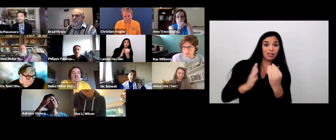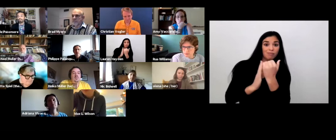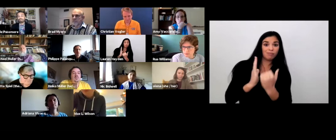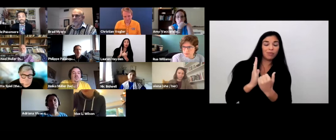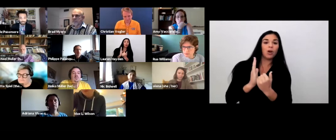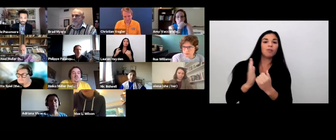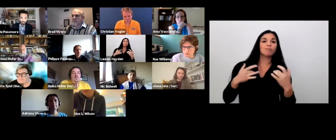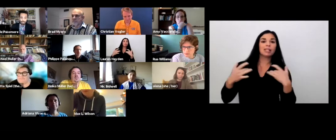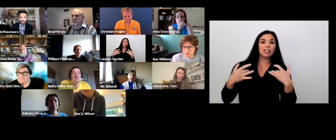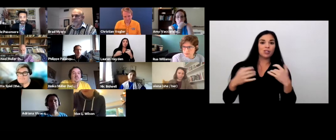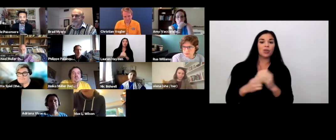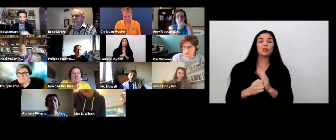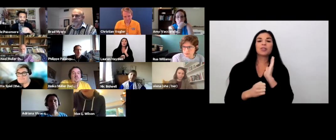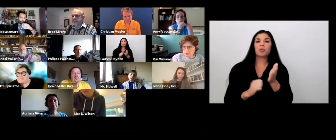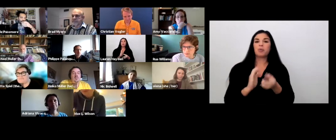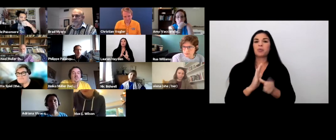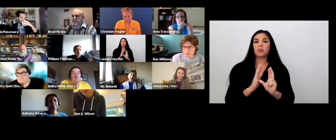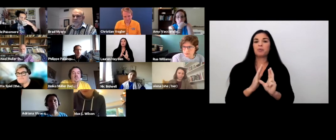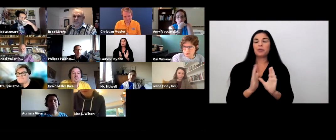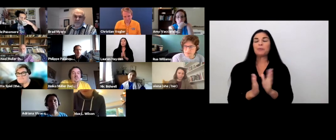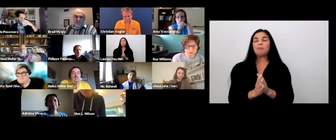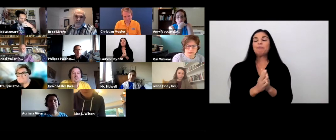over in brief.